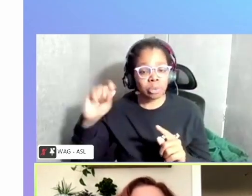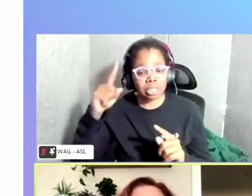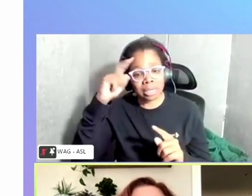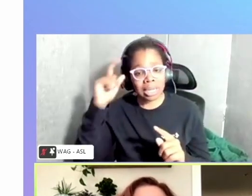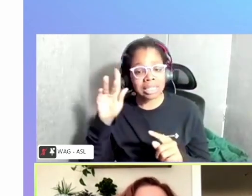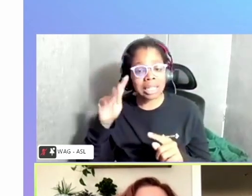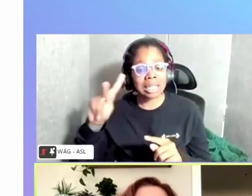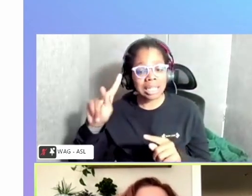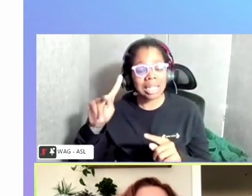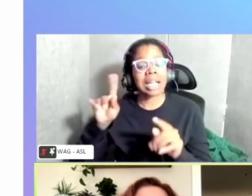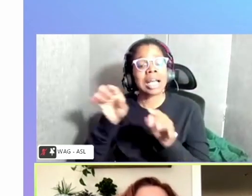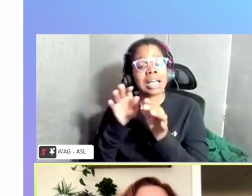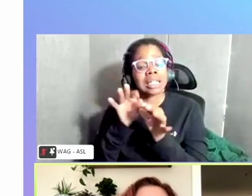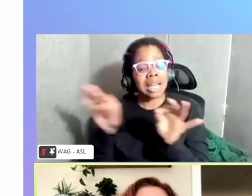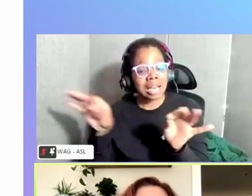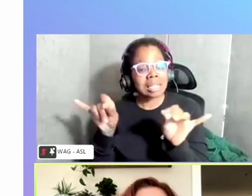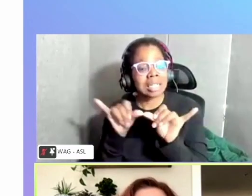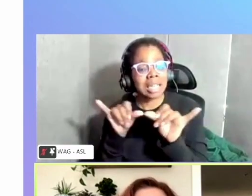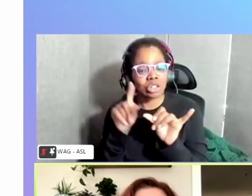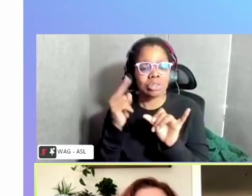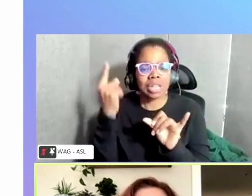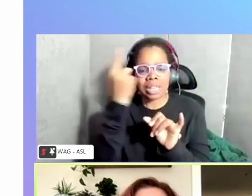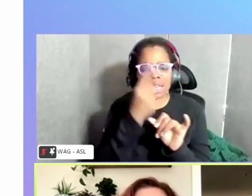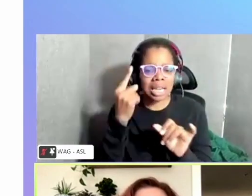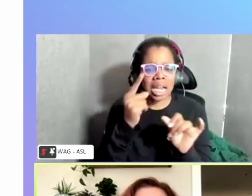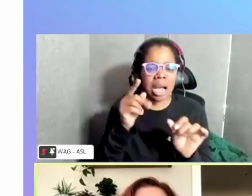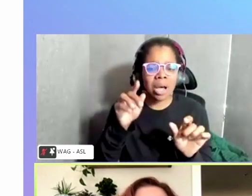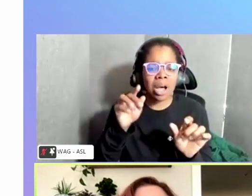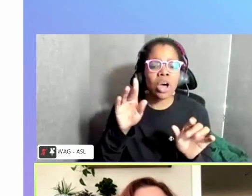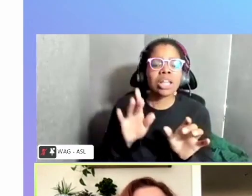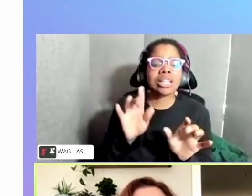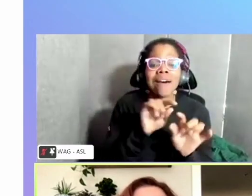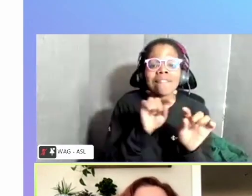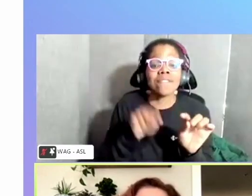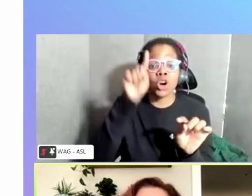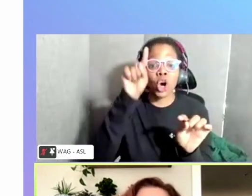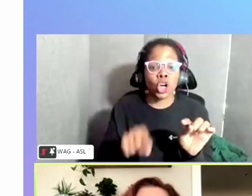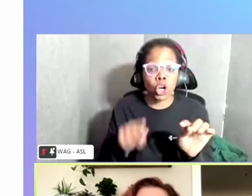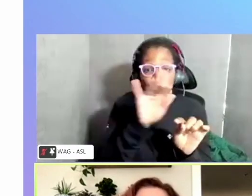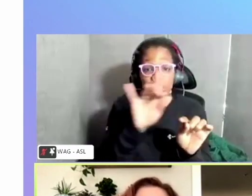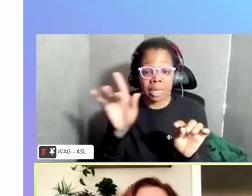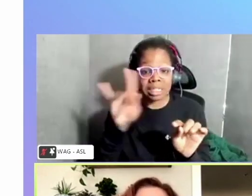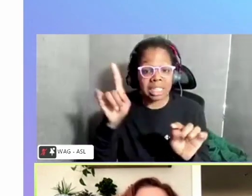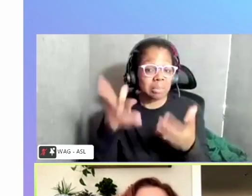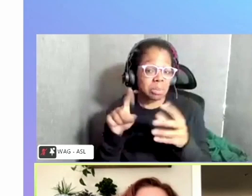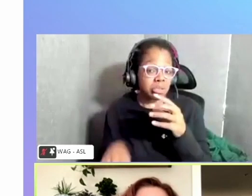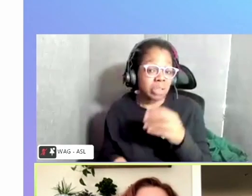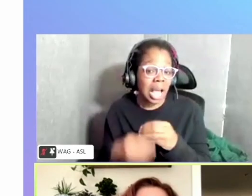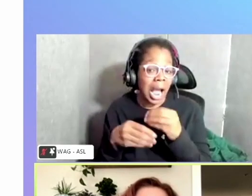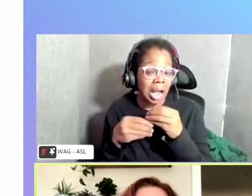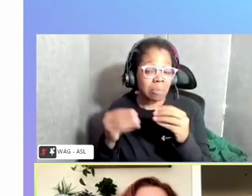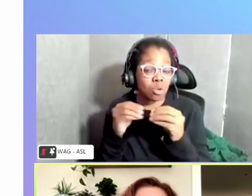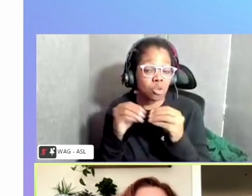size, the thing to think about here is the vertical spacing between each link. Additional space might be added in order to reach